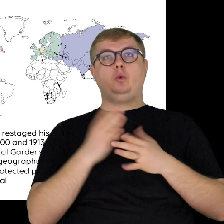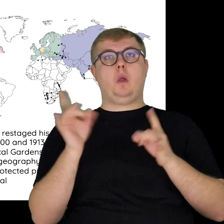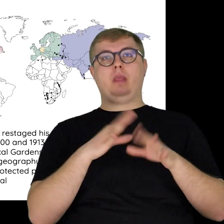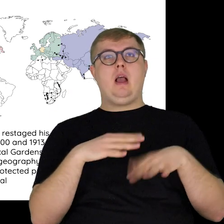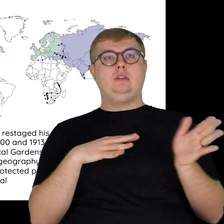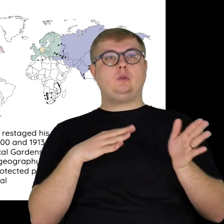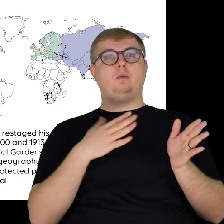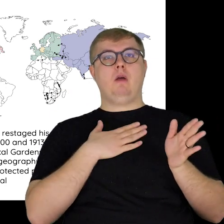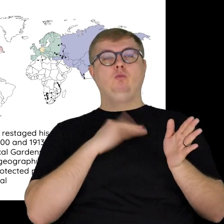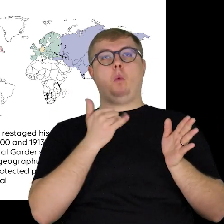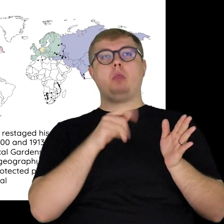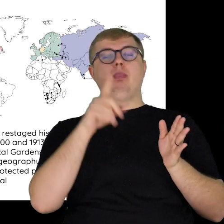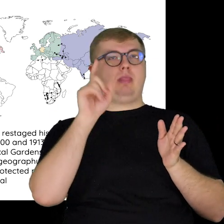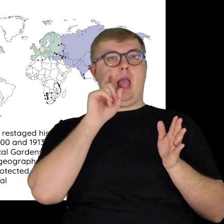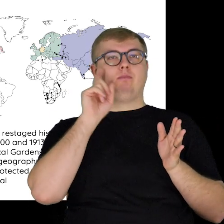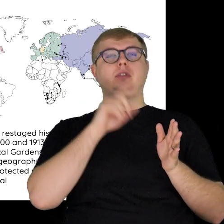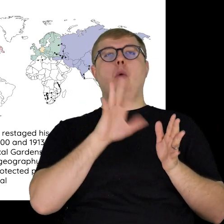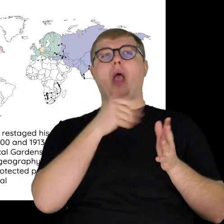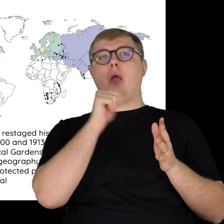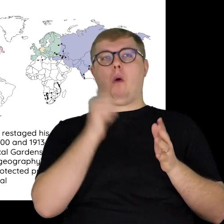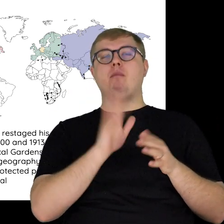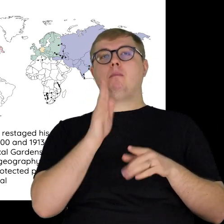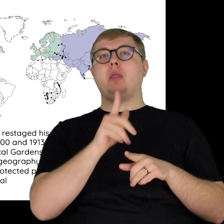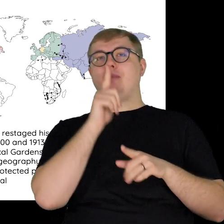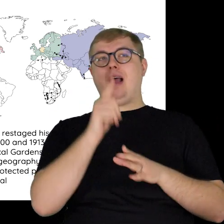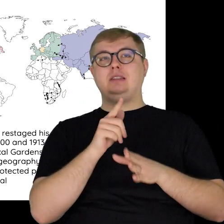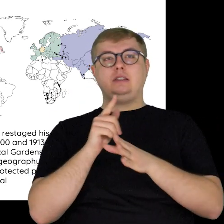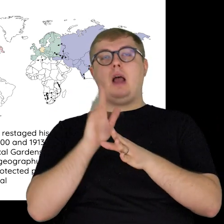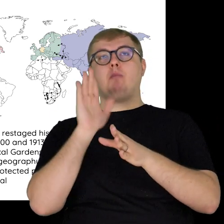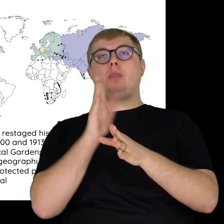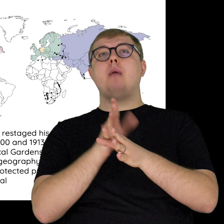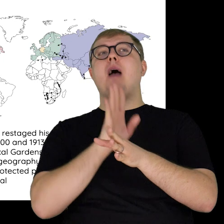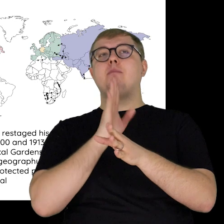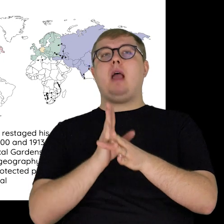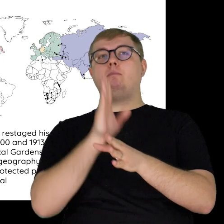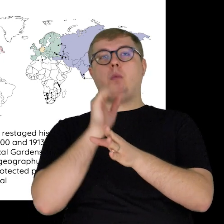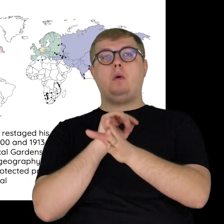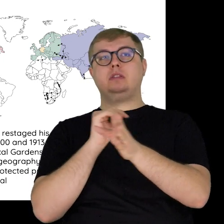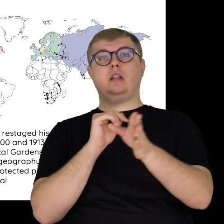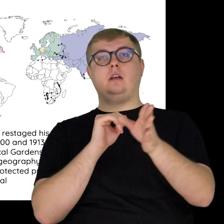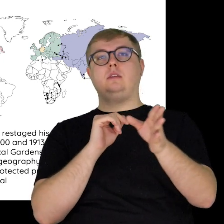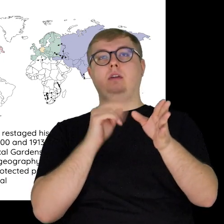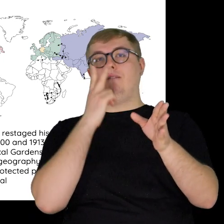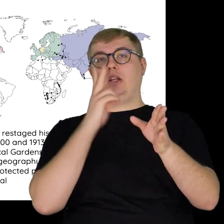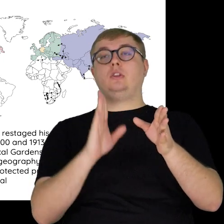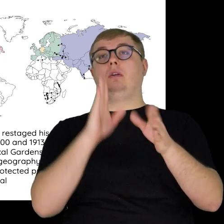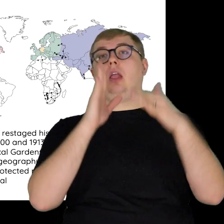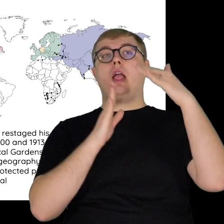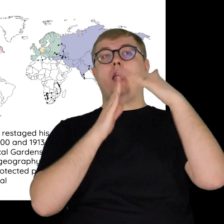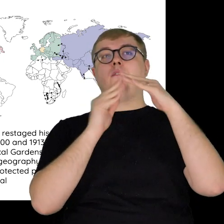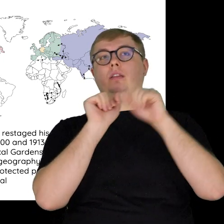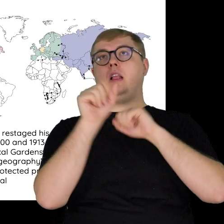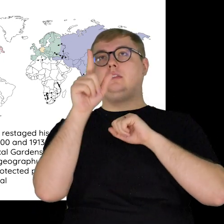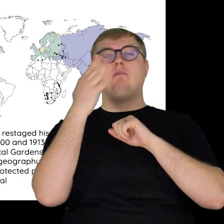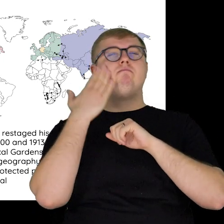through Asia, and you go through America. And nature, as you can see on this kind of top right view, is very much staged. It's a very scenic kind